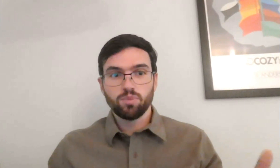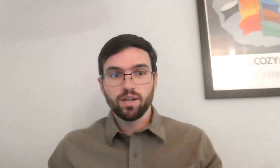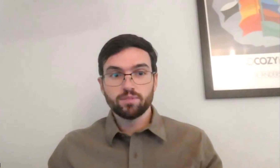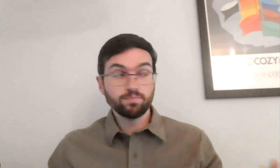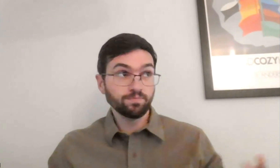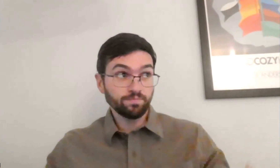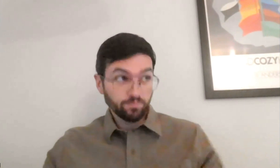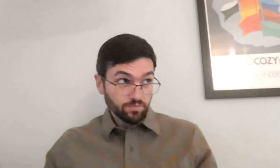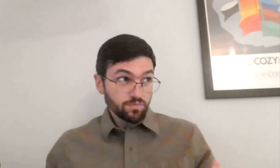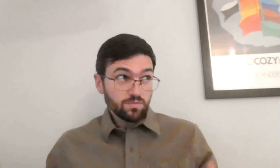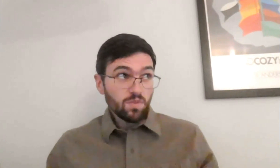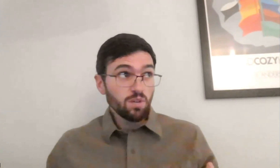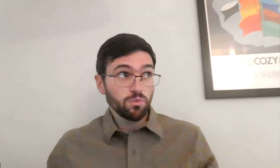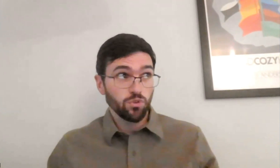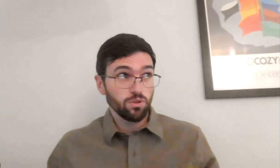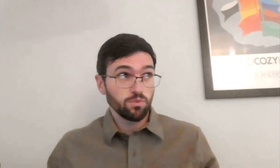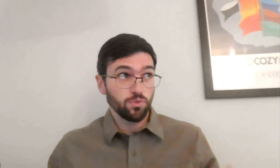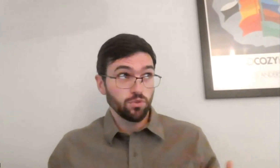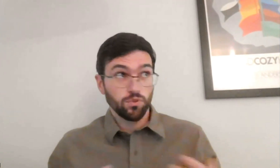right? But